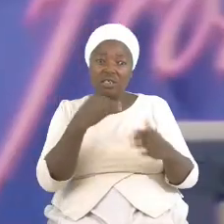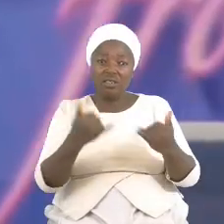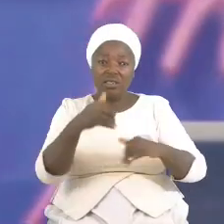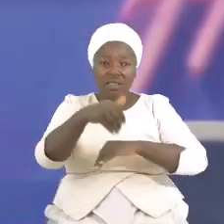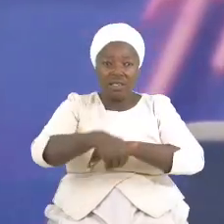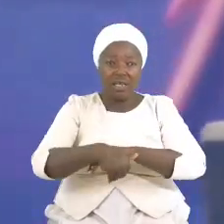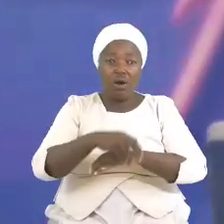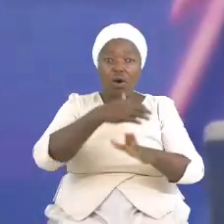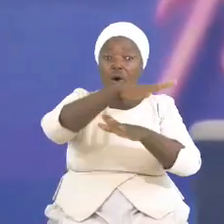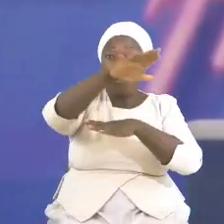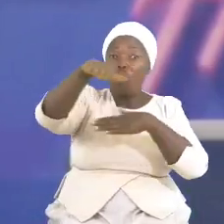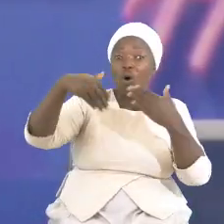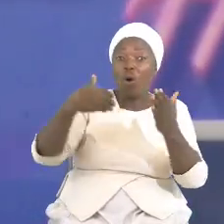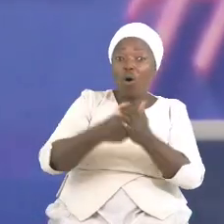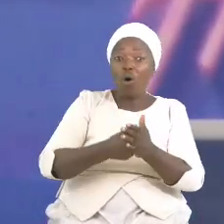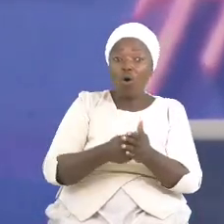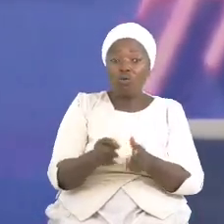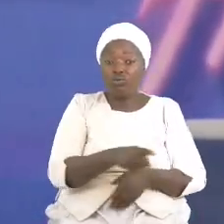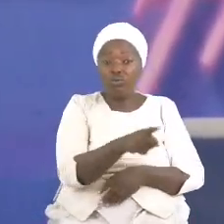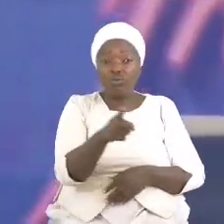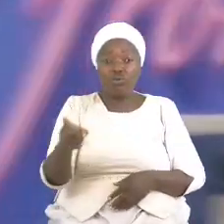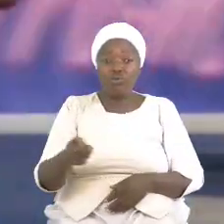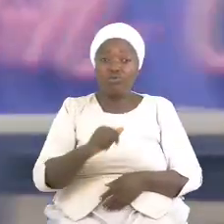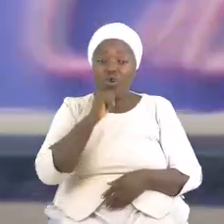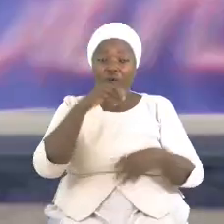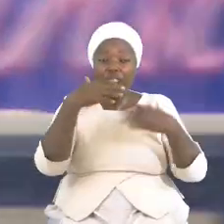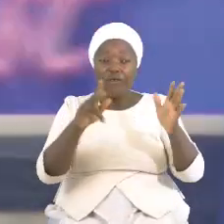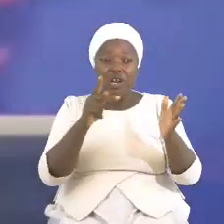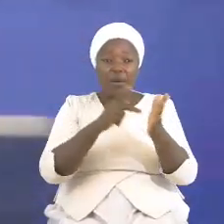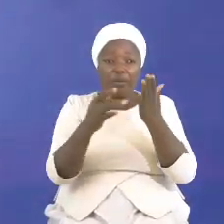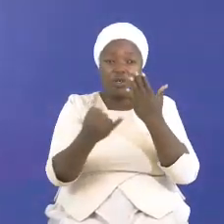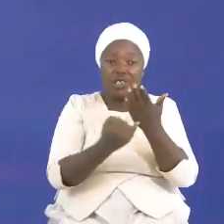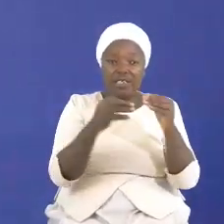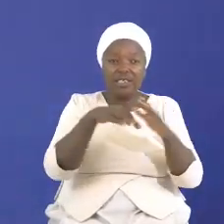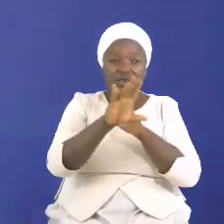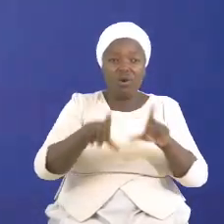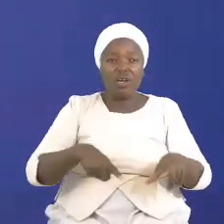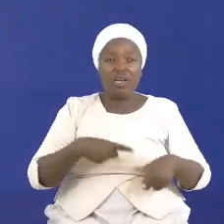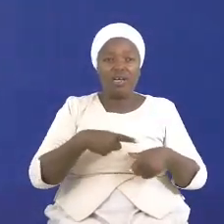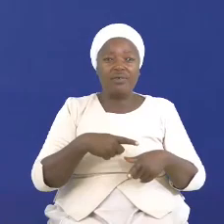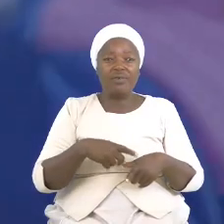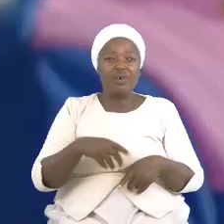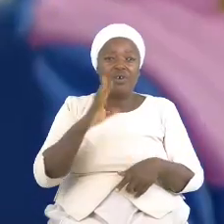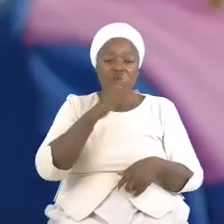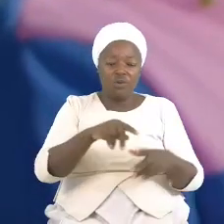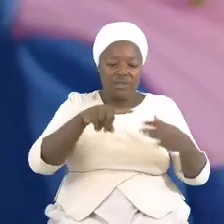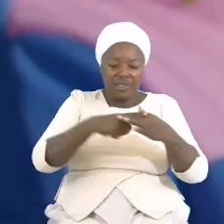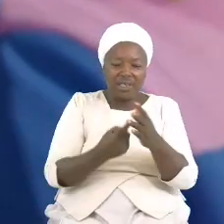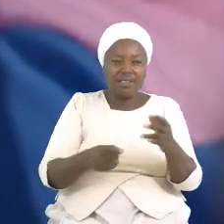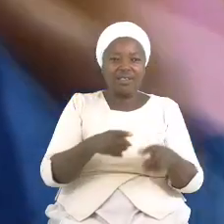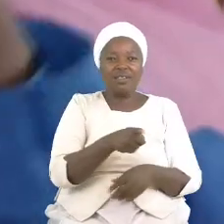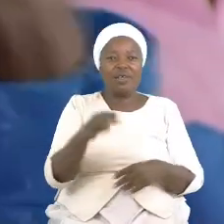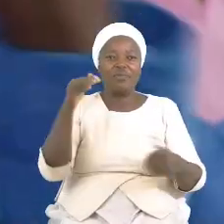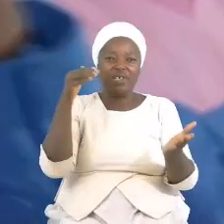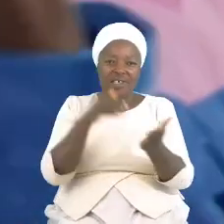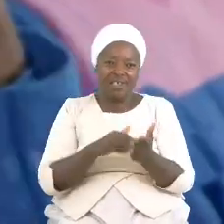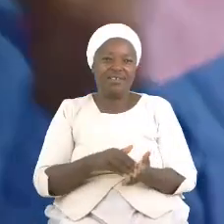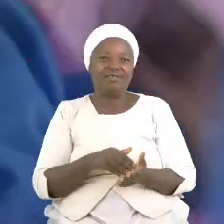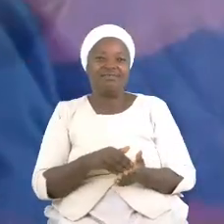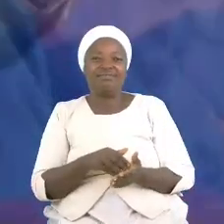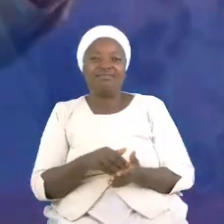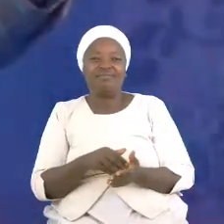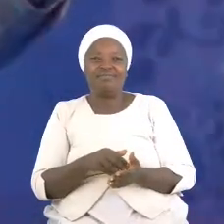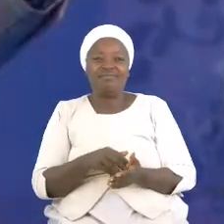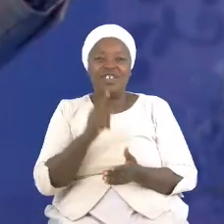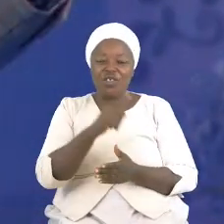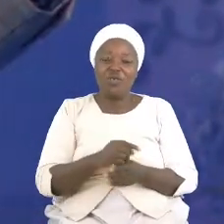all those unfinished projects in your life, you resume them again. You begin